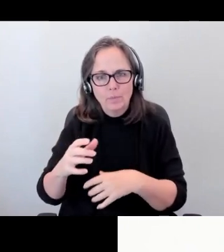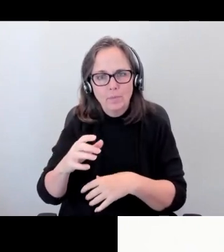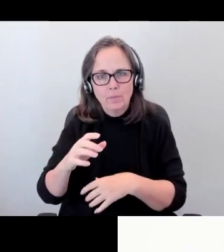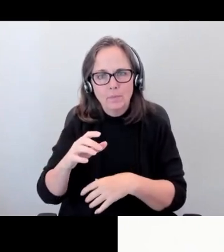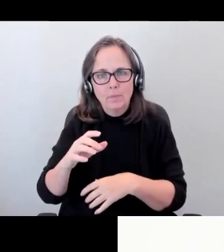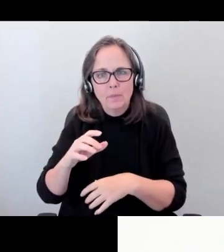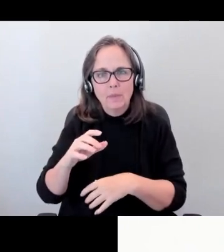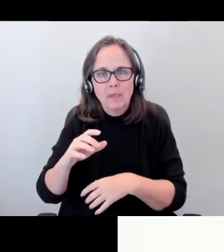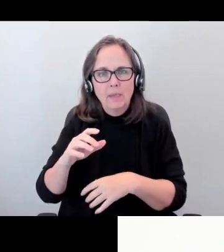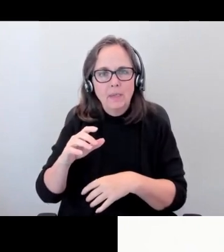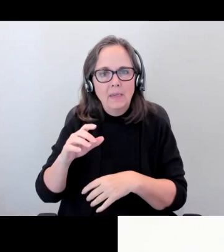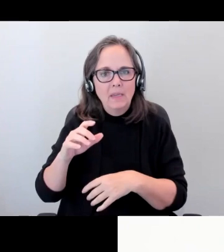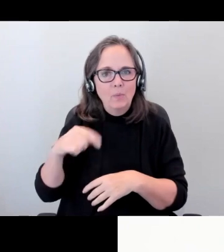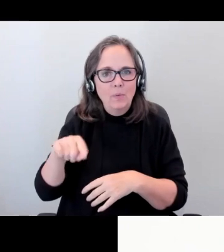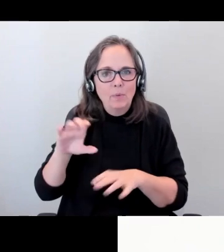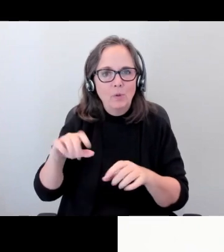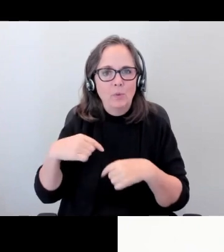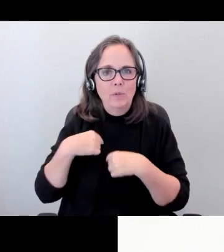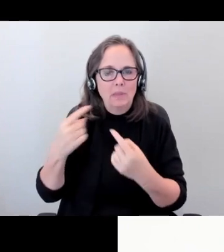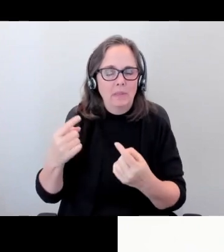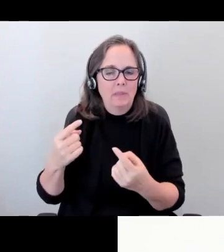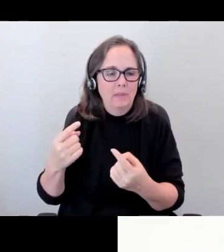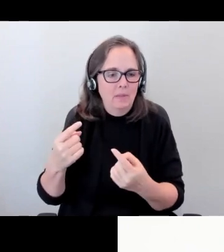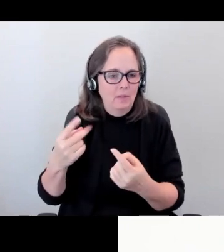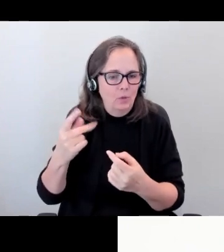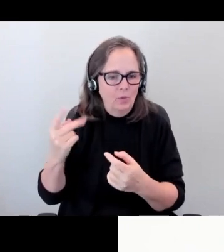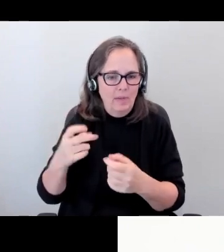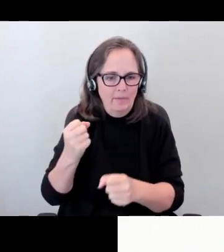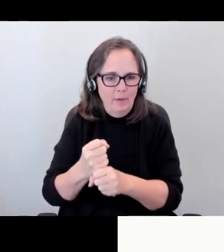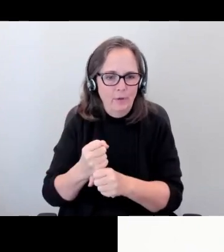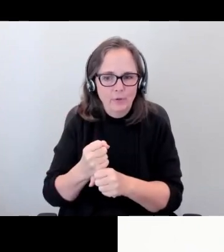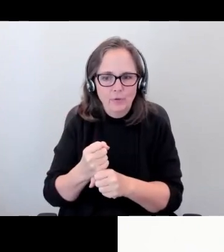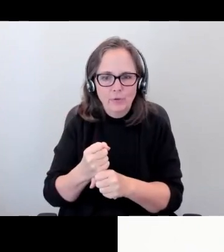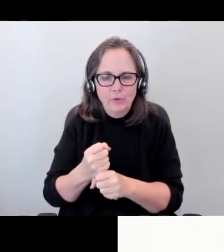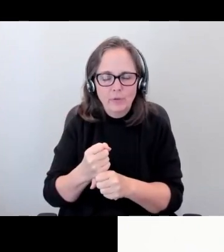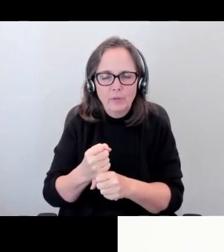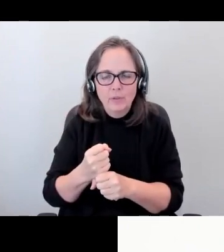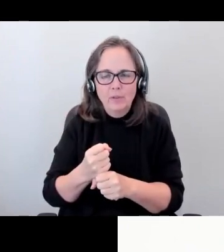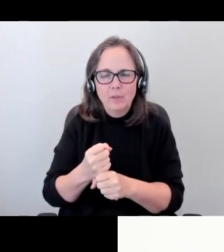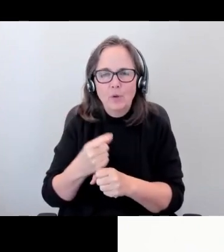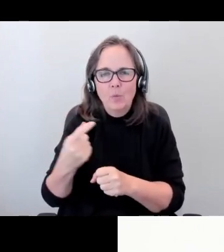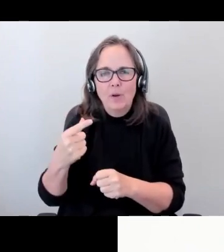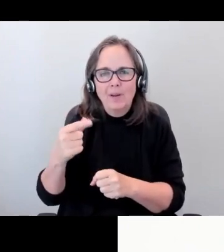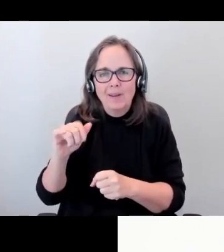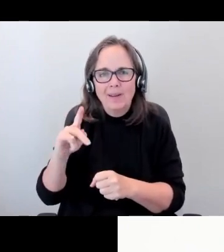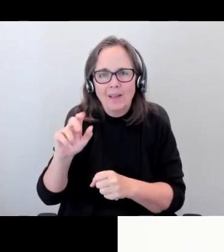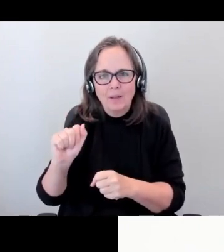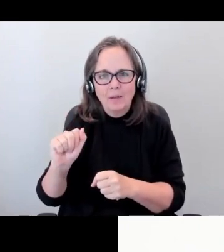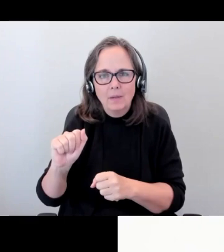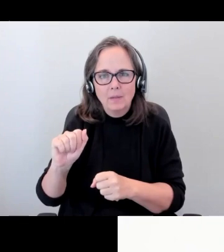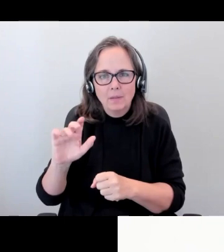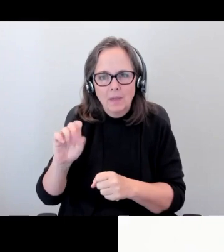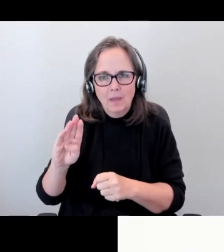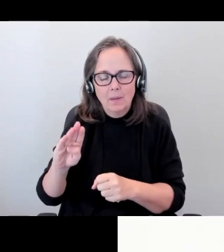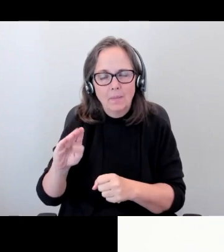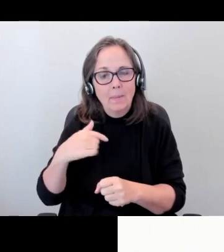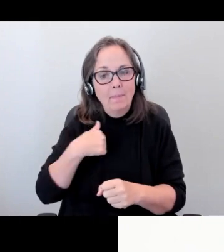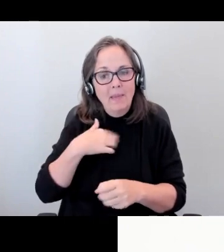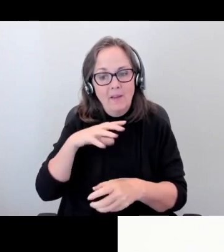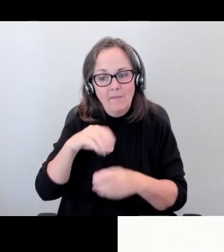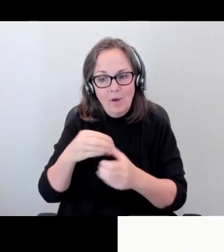been doing for the last 2.5 years now. And I want to disclose that I have no financial interest in